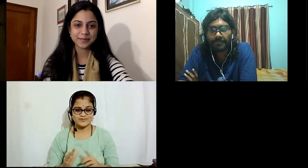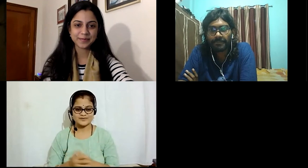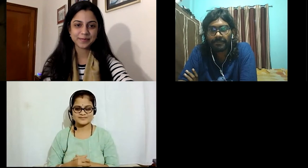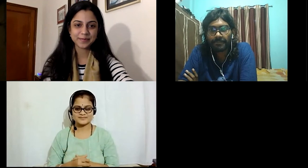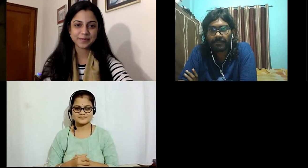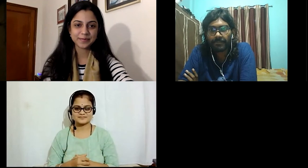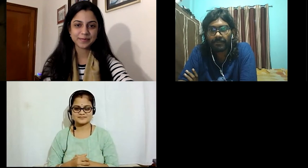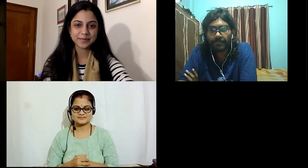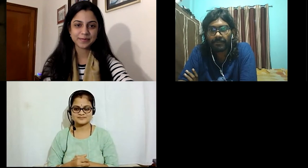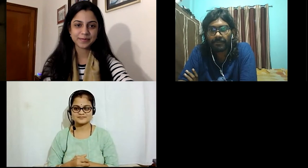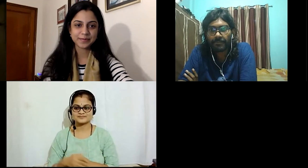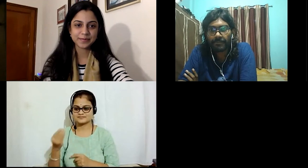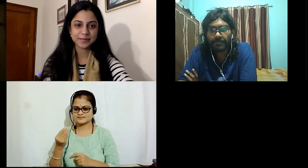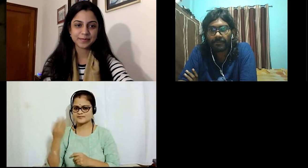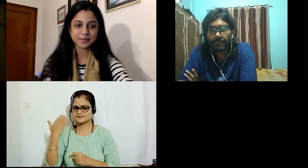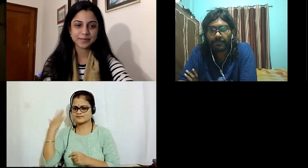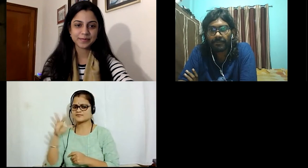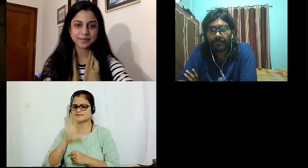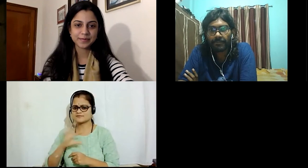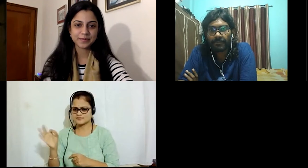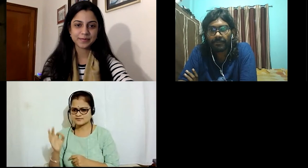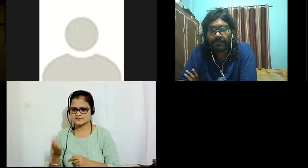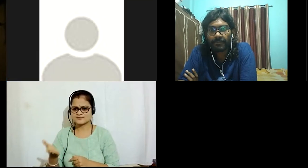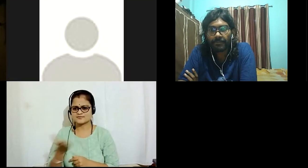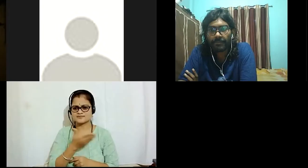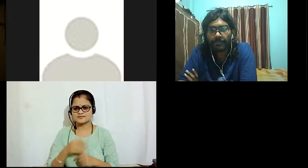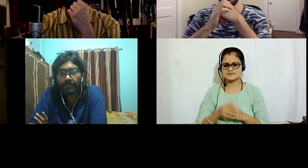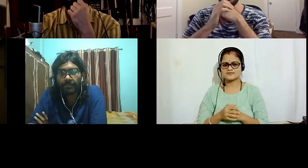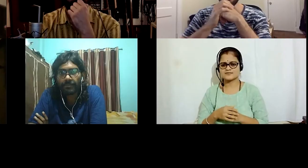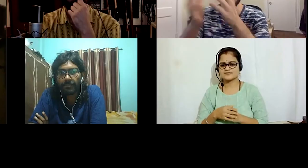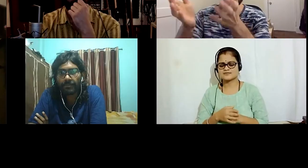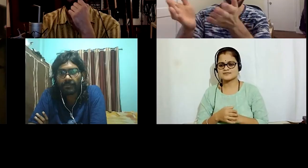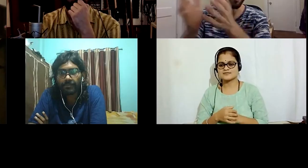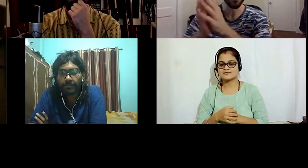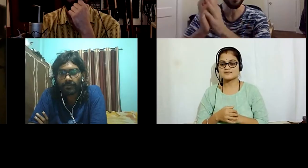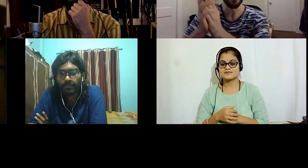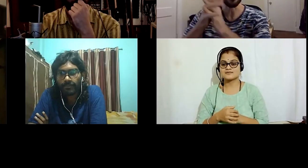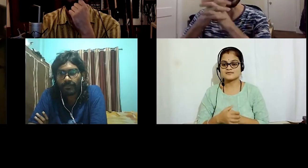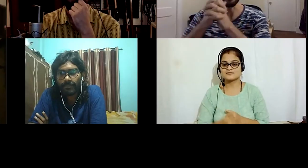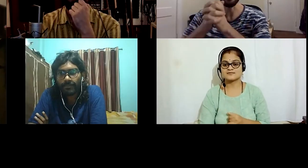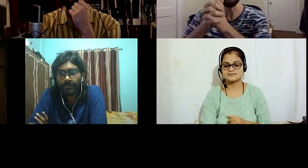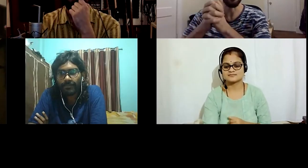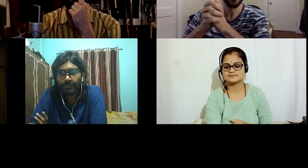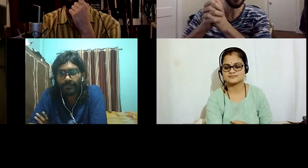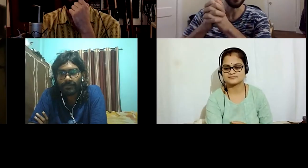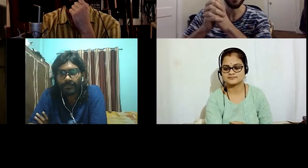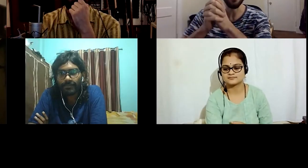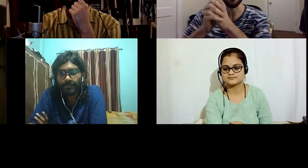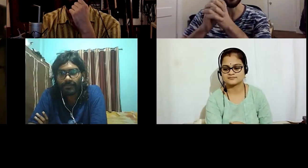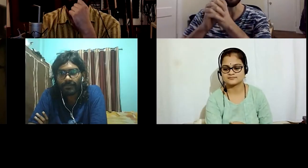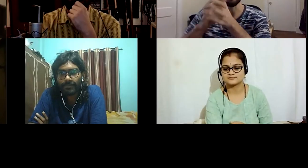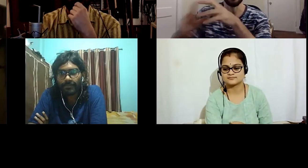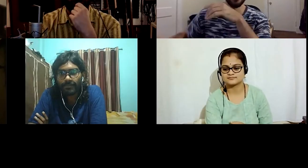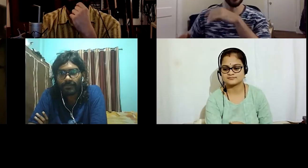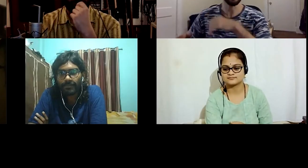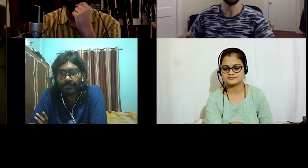And for the last few weeks, we've been working together, just as you said. They've been working mainly. I've been just like hearing